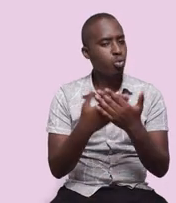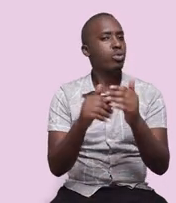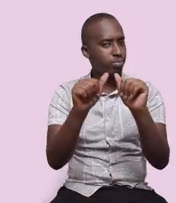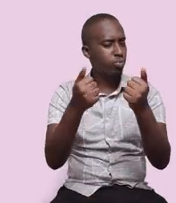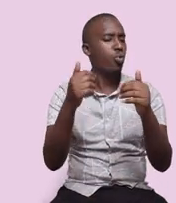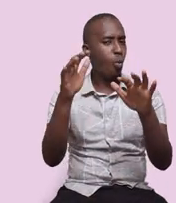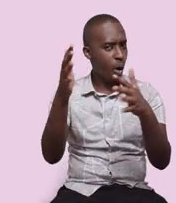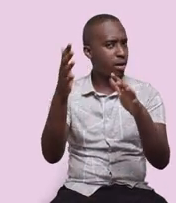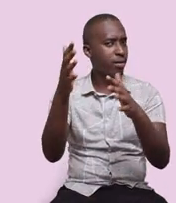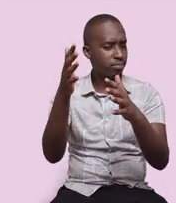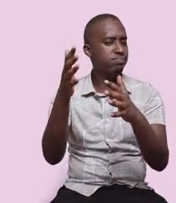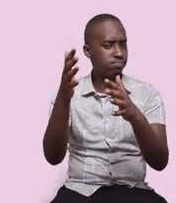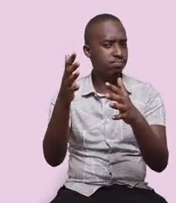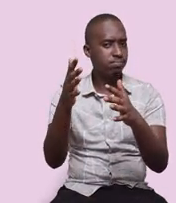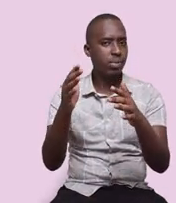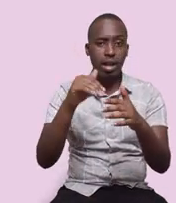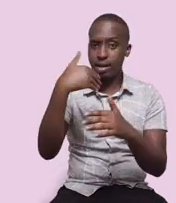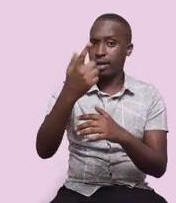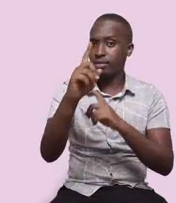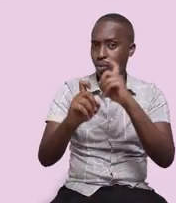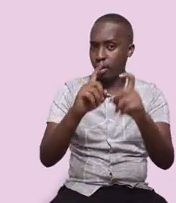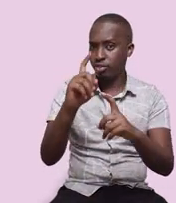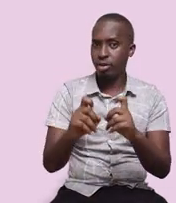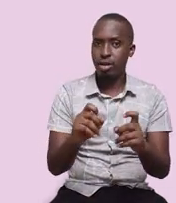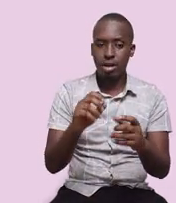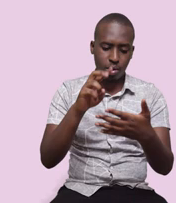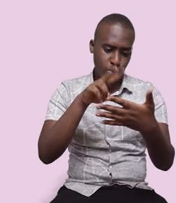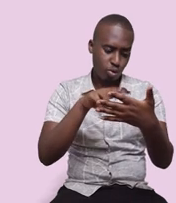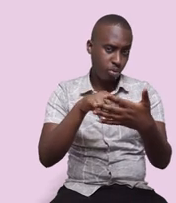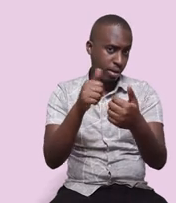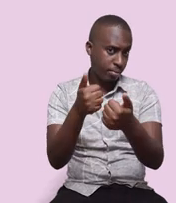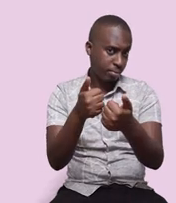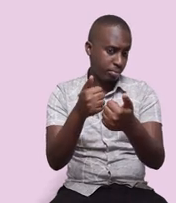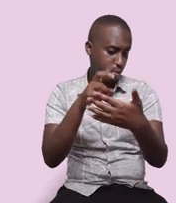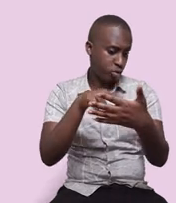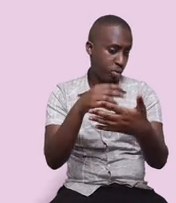Good, wonderful. Next question. Read out.